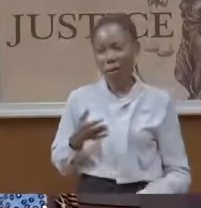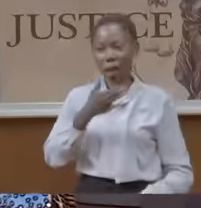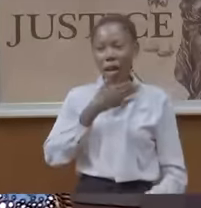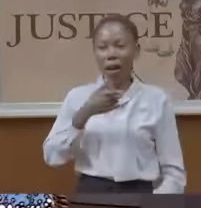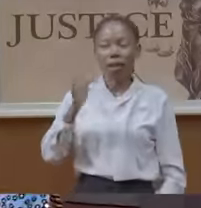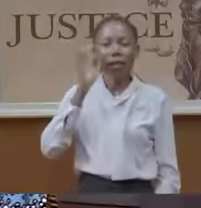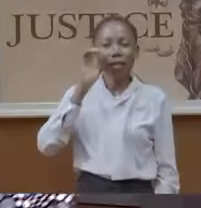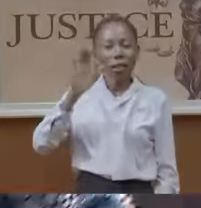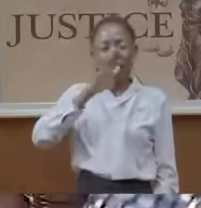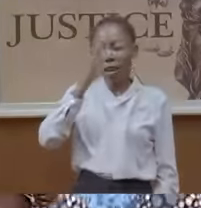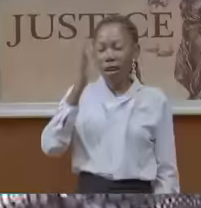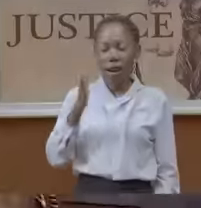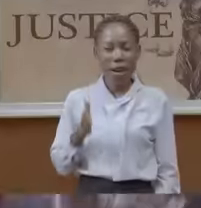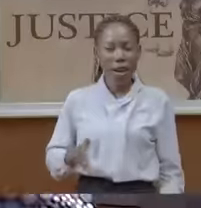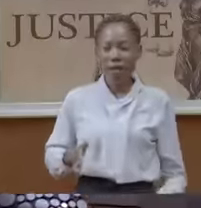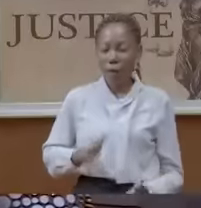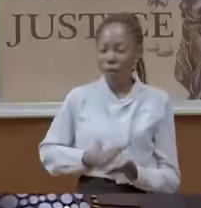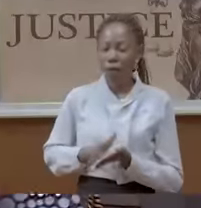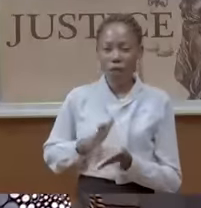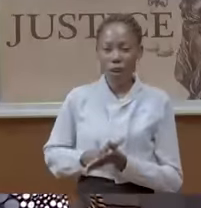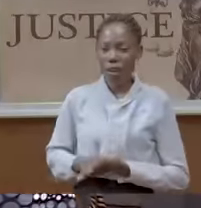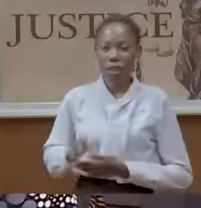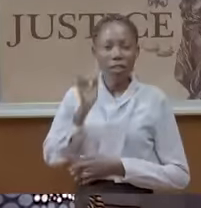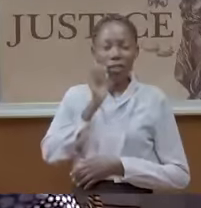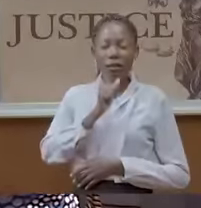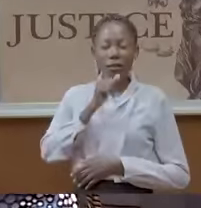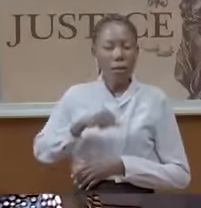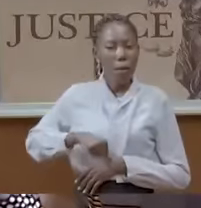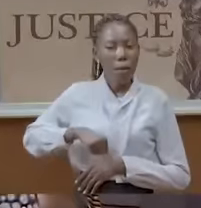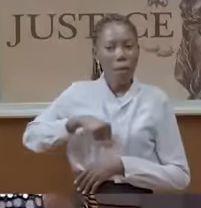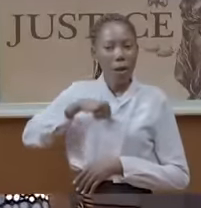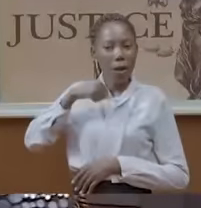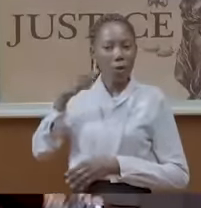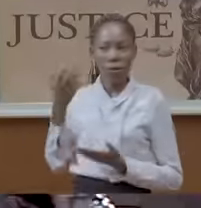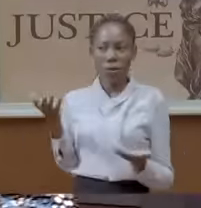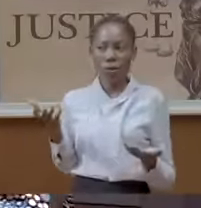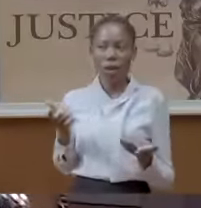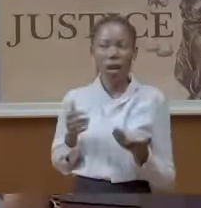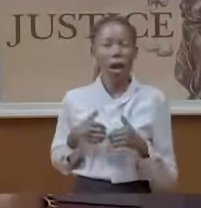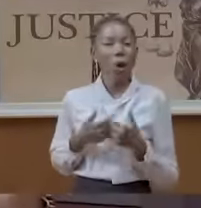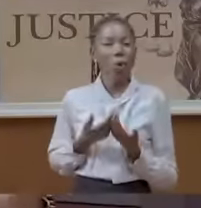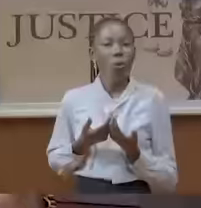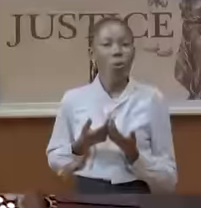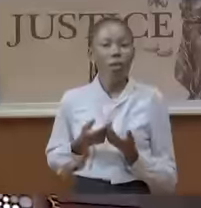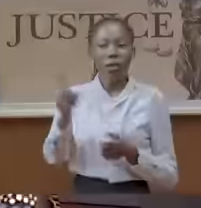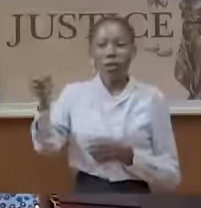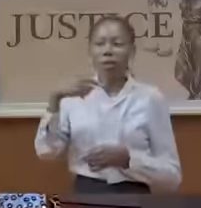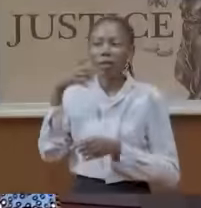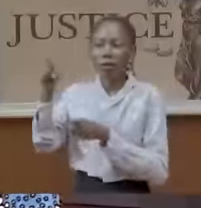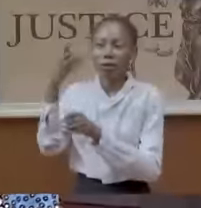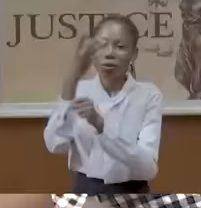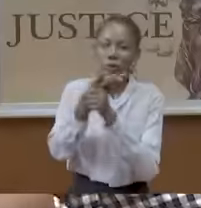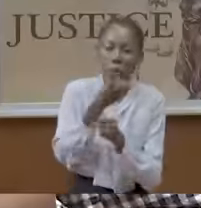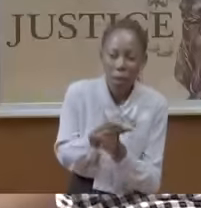forgive. She said, she's proud to say it. What she keeps saying, and she said, I should appease her. I don't know how to say, I should appease, like a god. I appeased